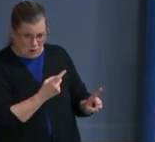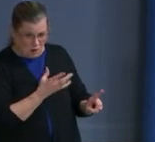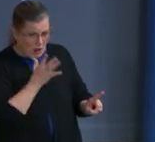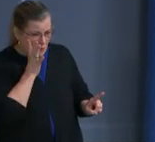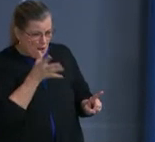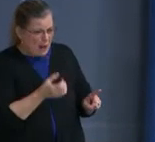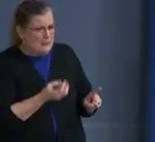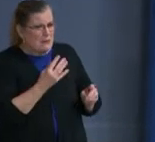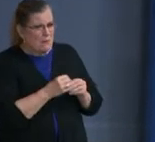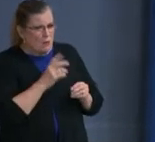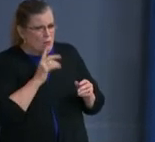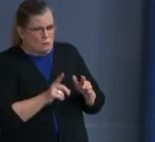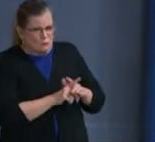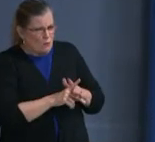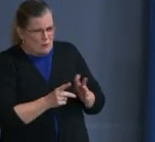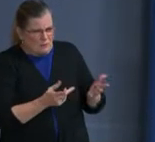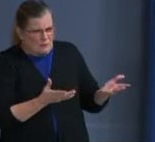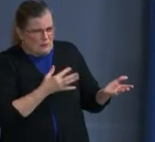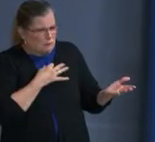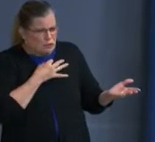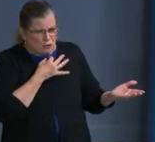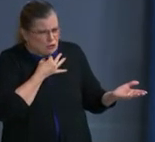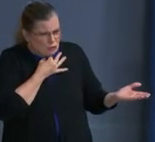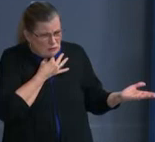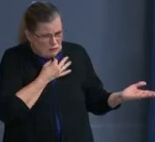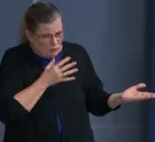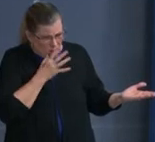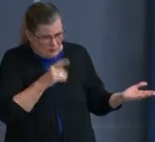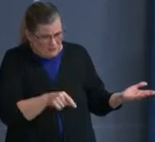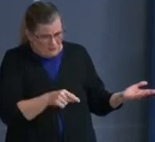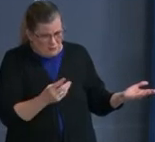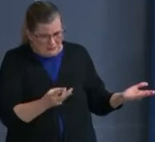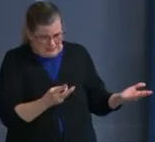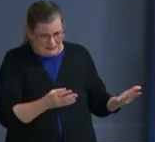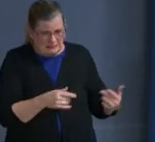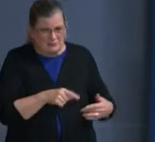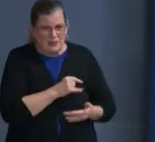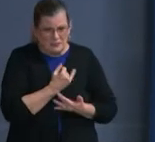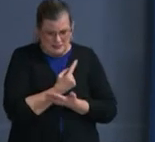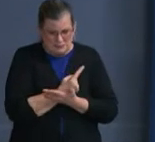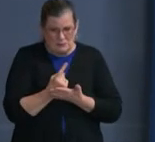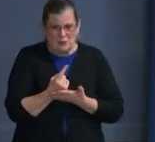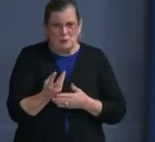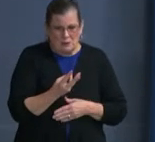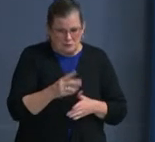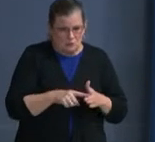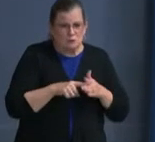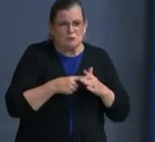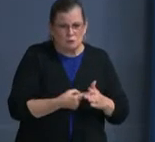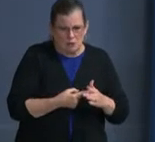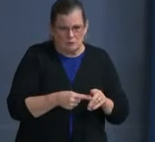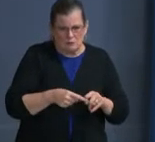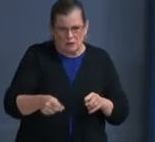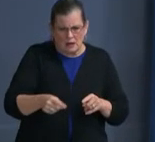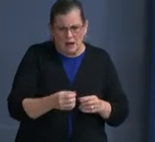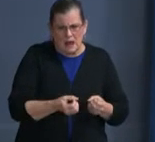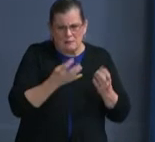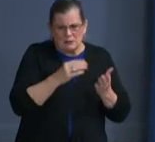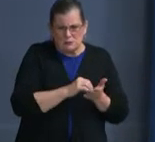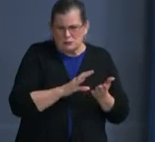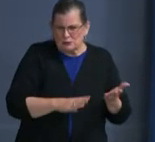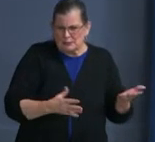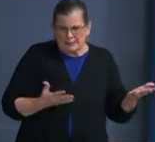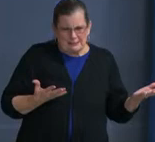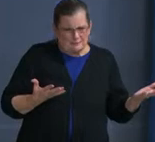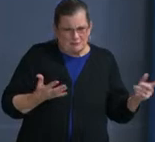show? And this is when, this week, Wednesday, right? So This is this week, Wednesday, yes. do you know how many students you anticipate showing up? That is a moving target.